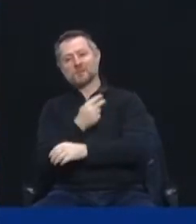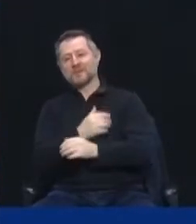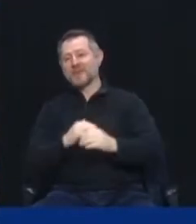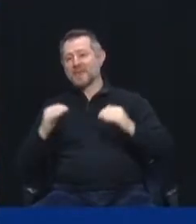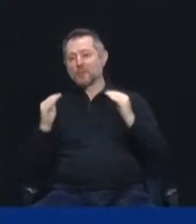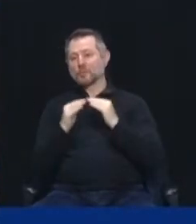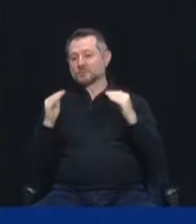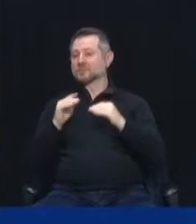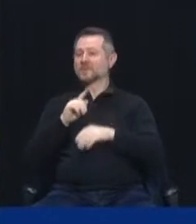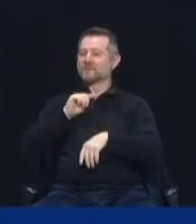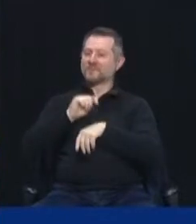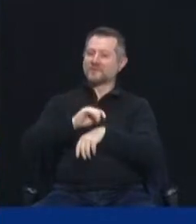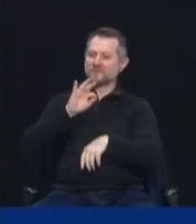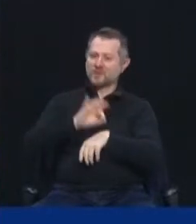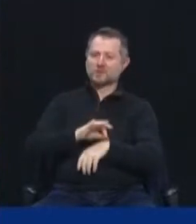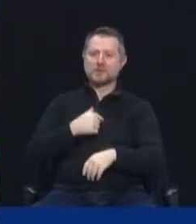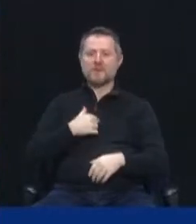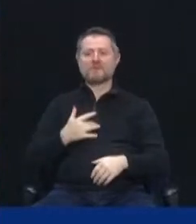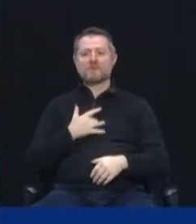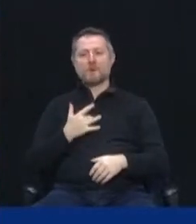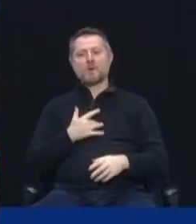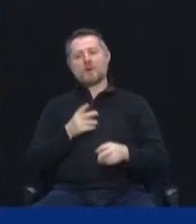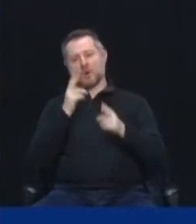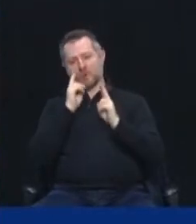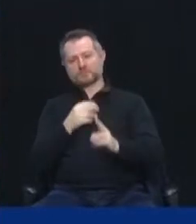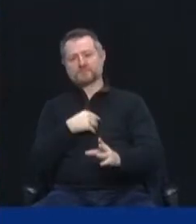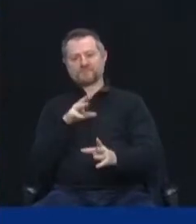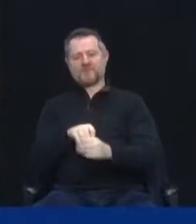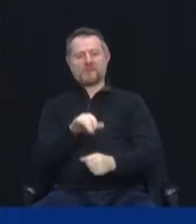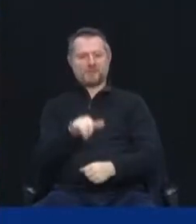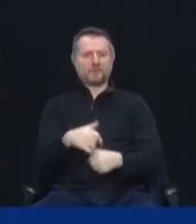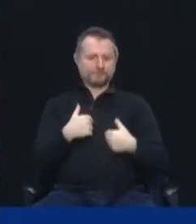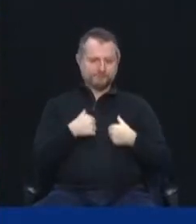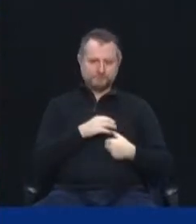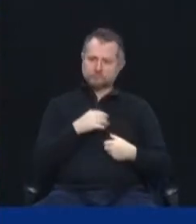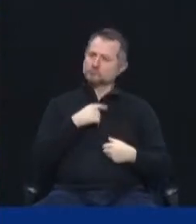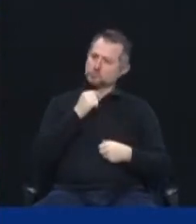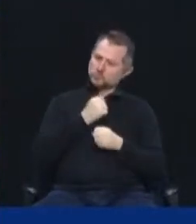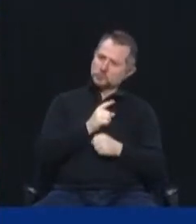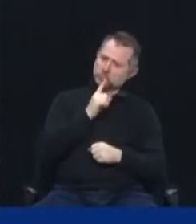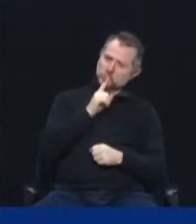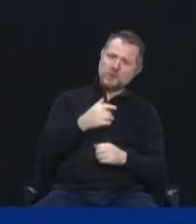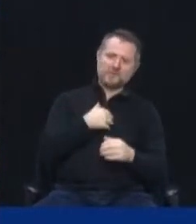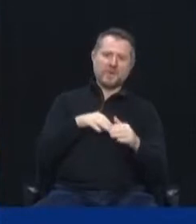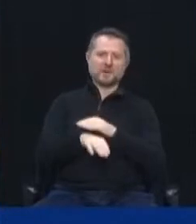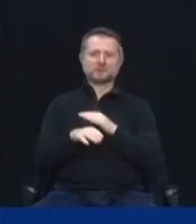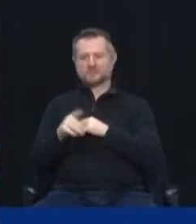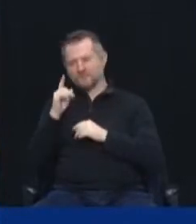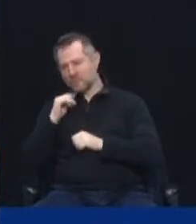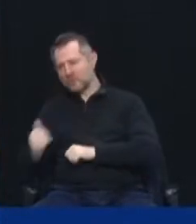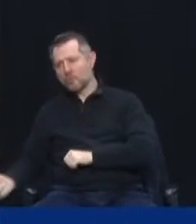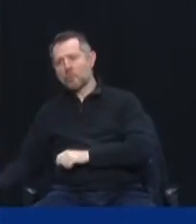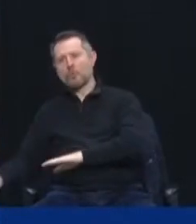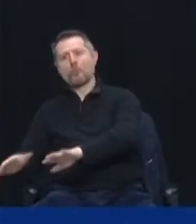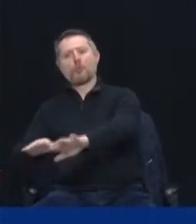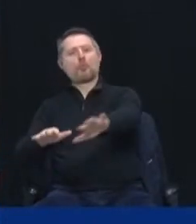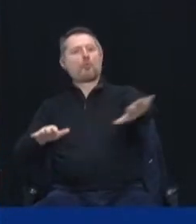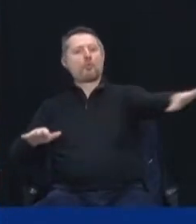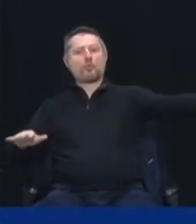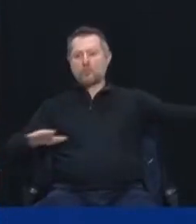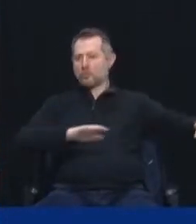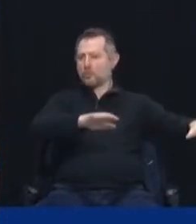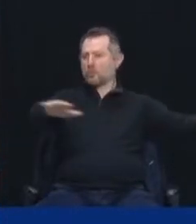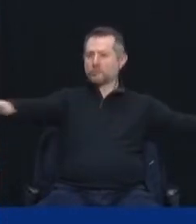I have the privilege of serving on, to make sure that we get access to the vaccine to all who need it. And the Governor brought